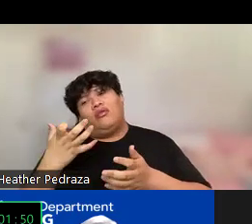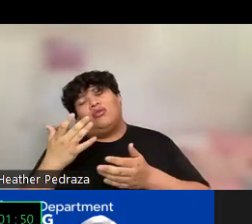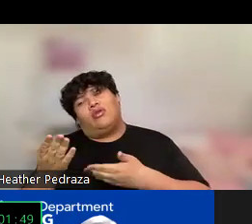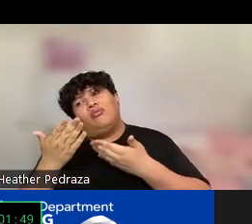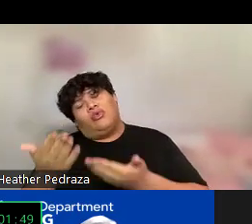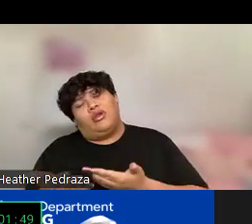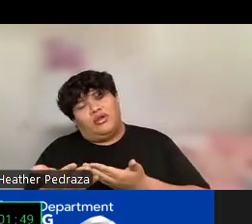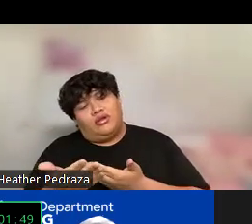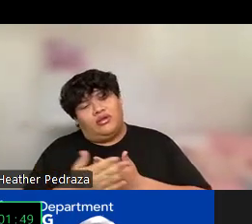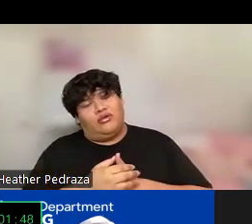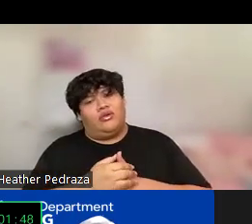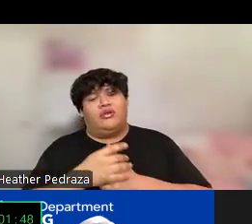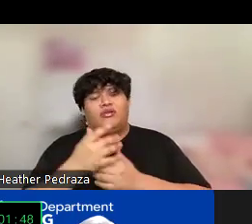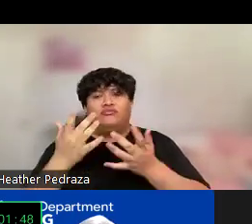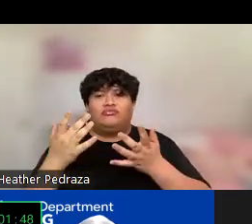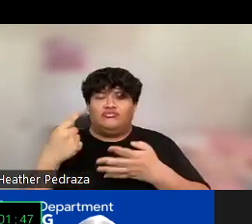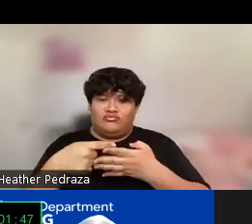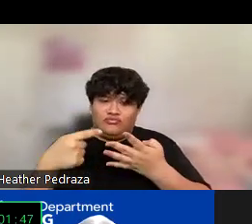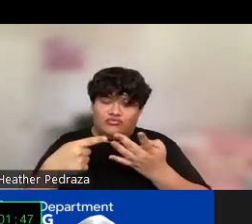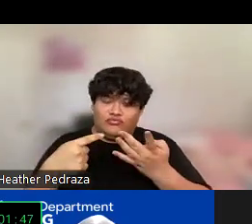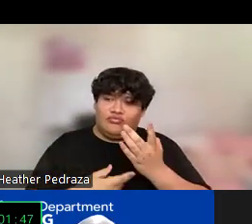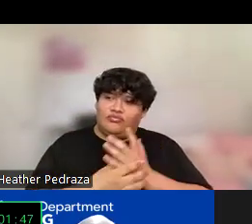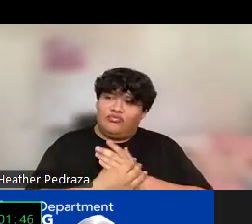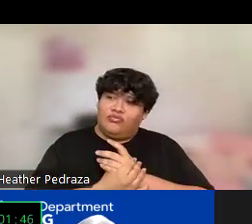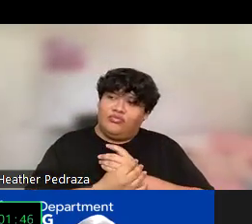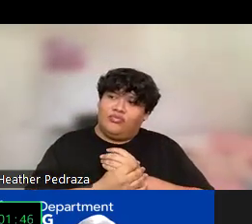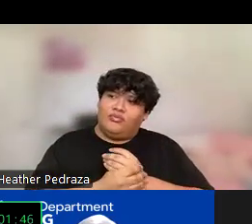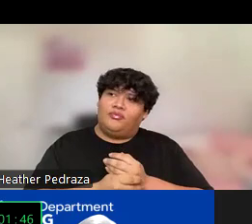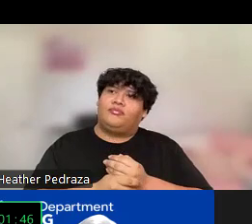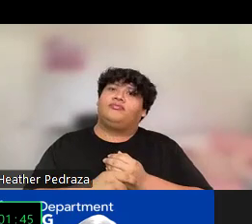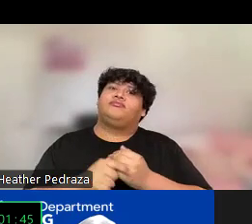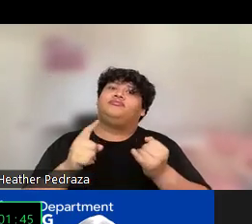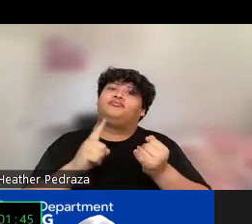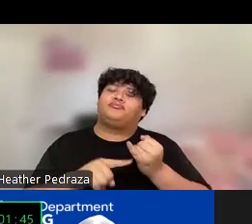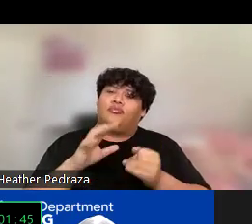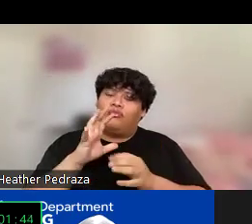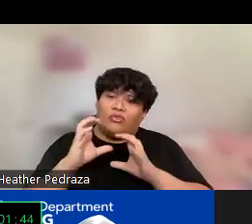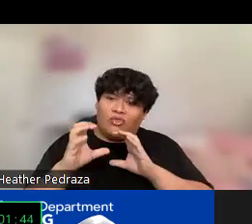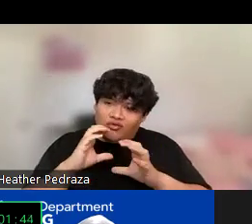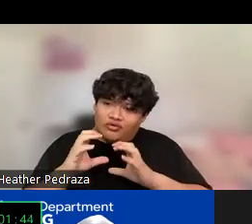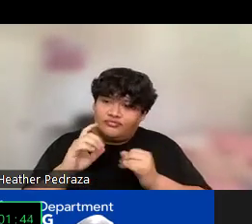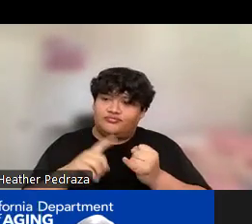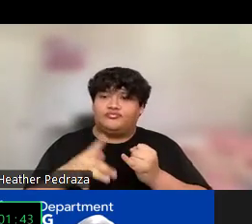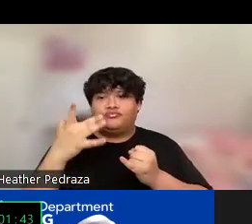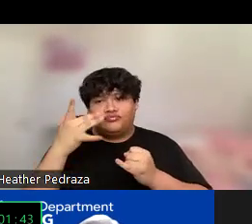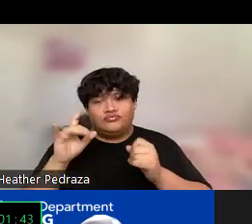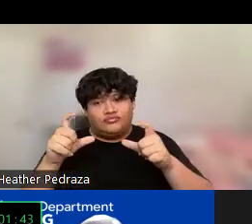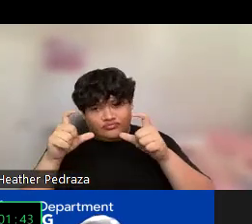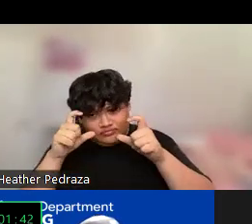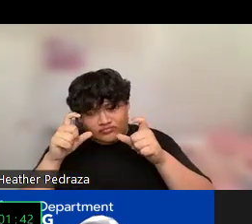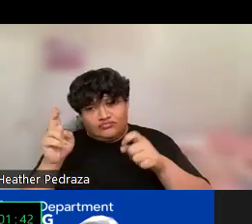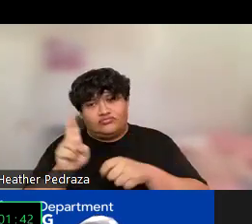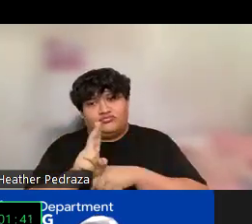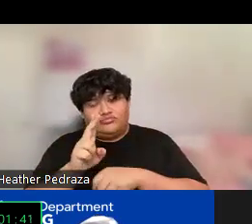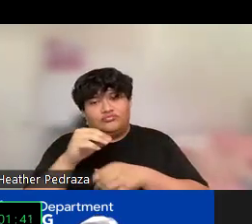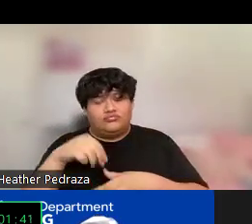up a couple of things really quick. The conversations about smart glasses being worn in nursing